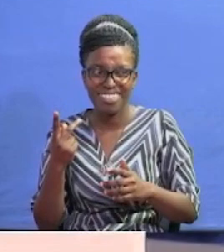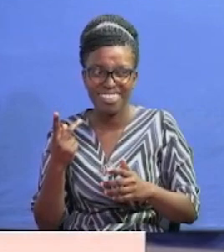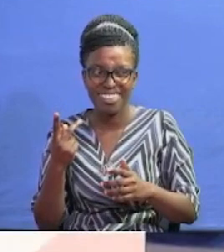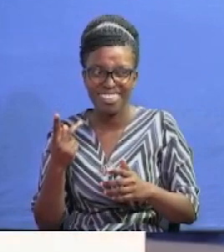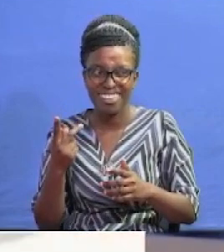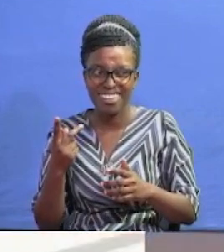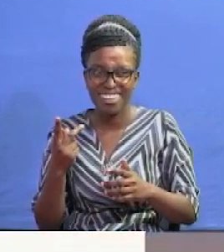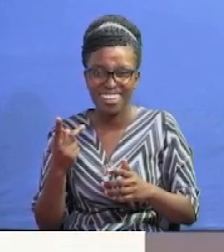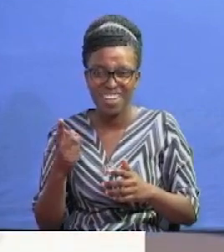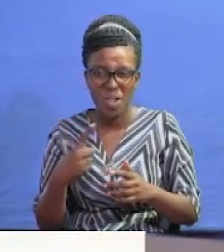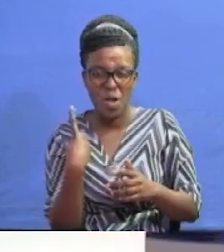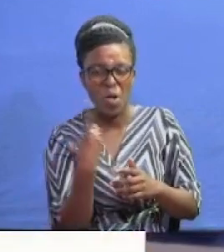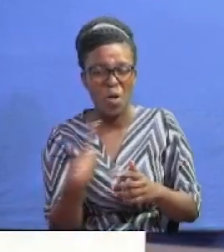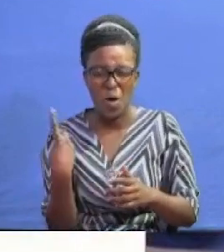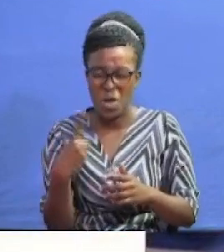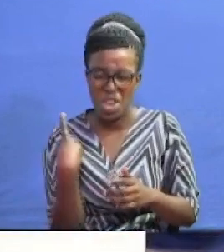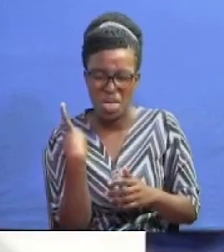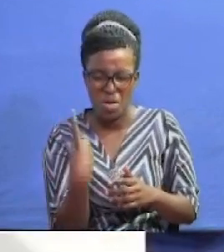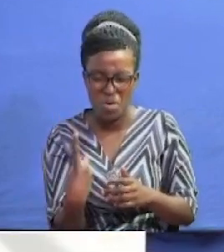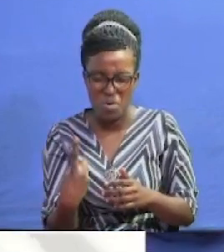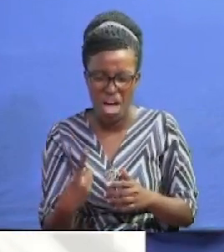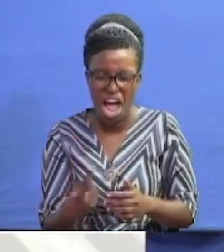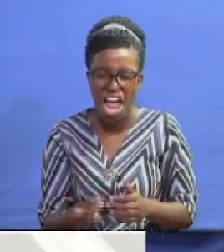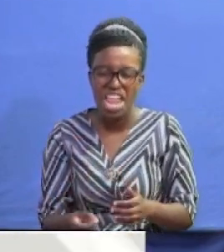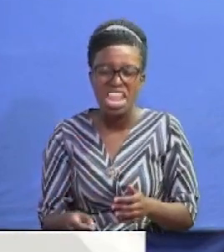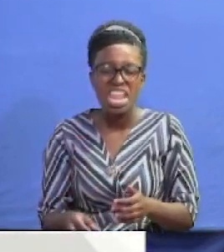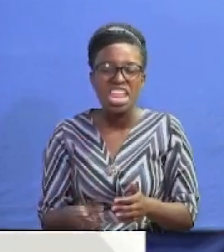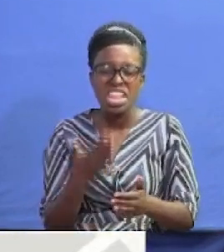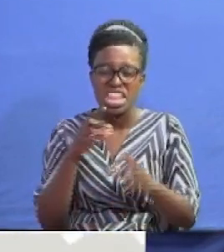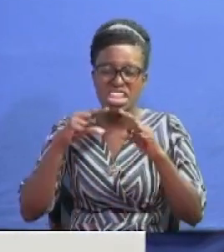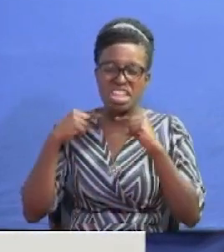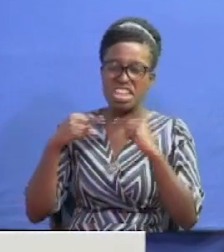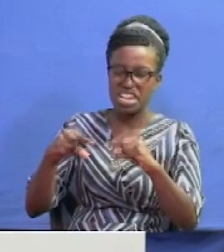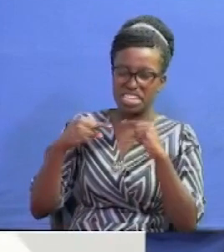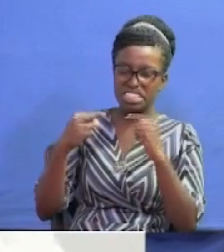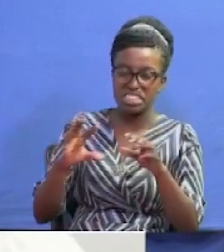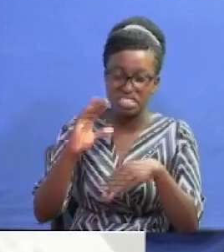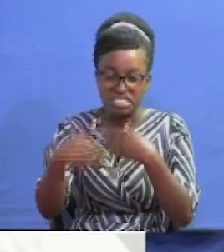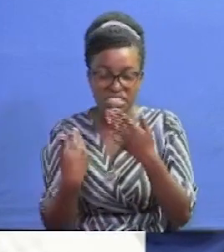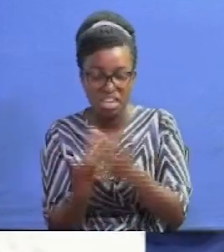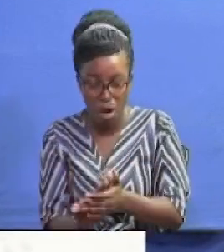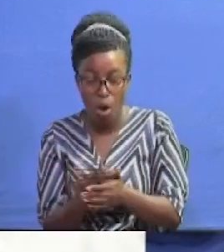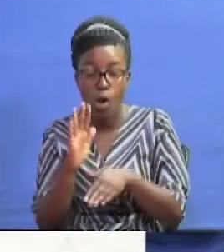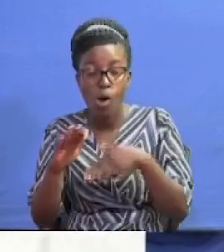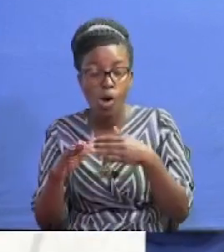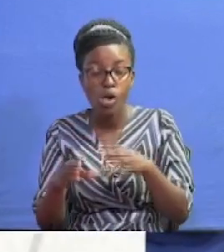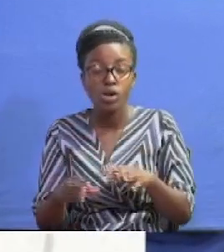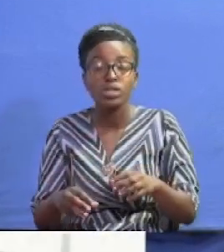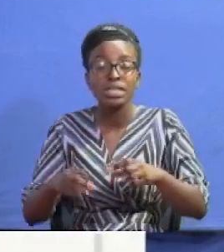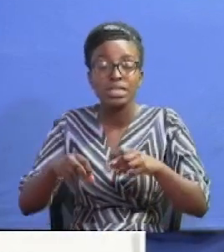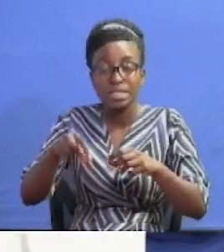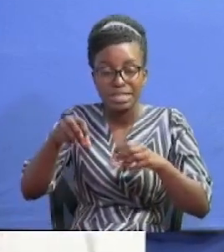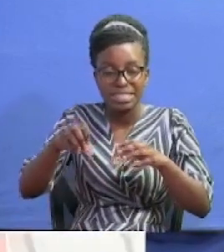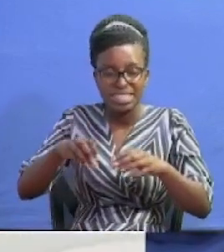way we can show our gratitude to our officers who have dedicated their lives to secure our country